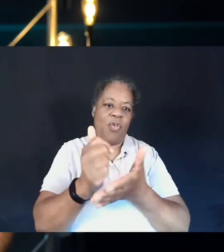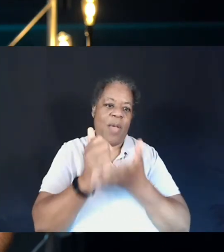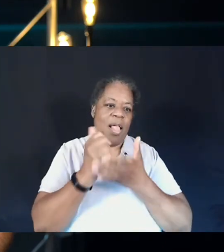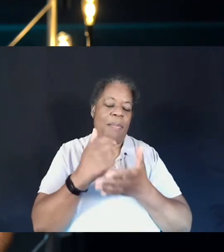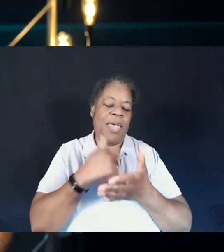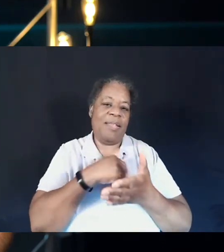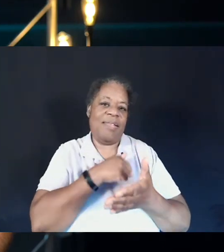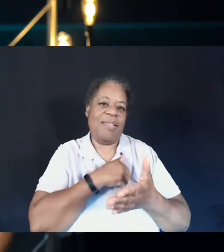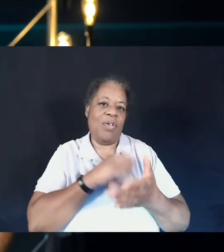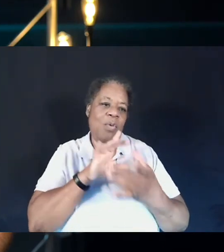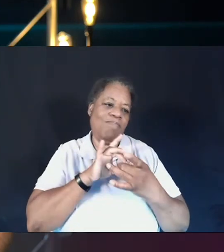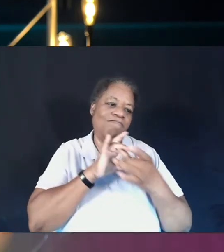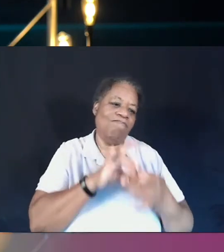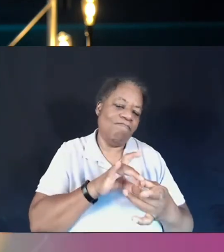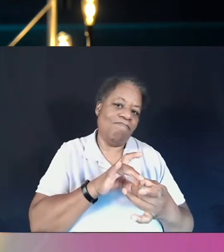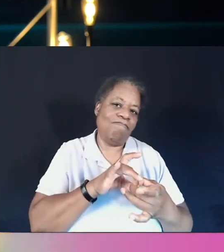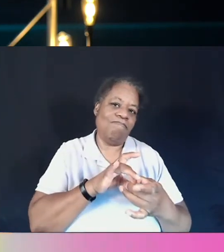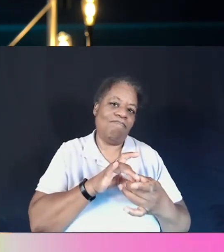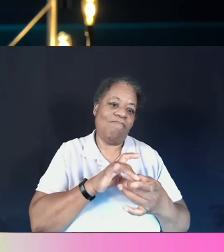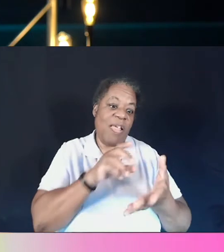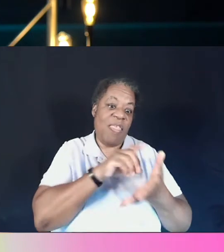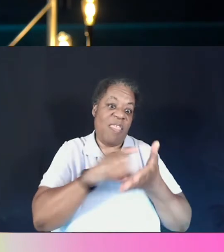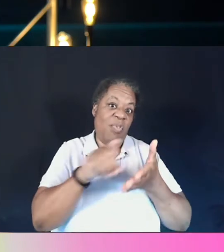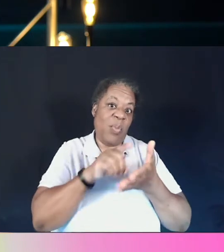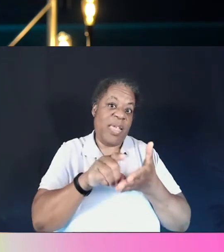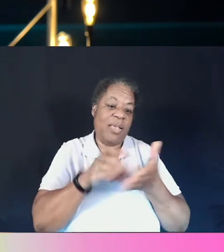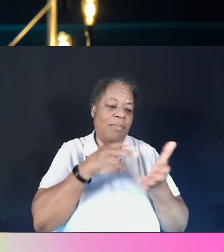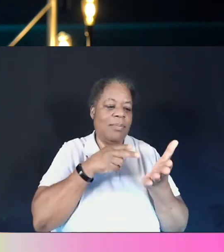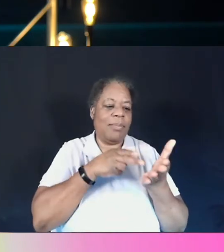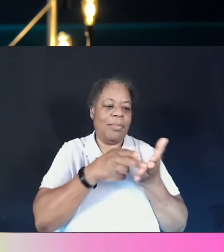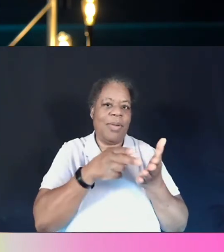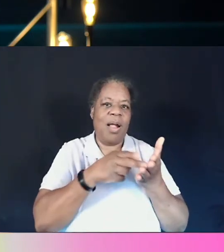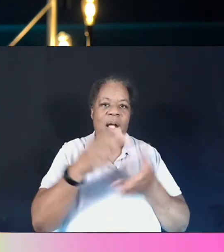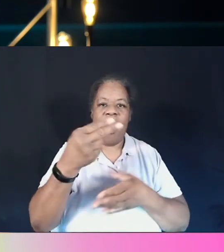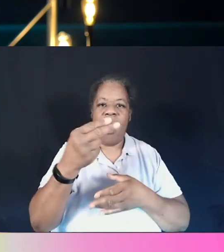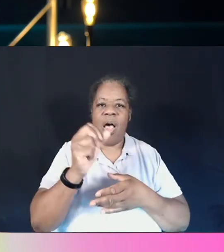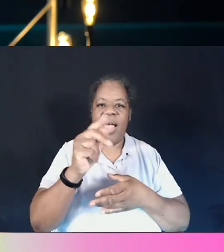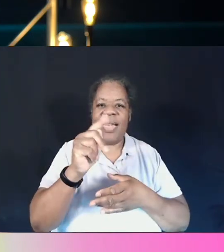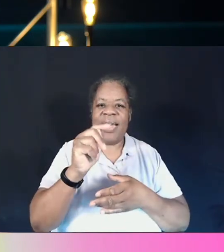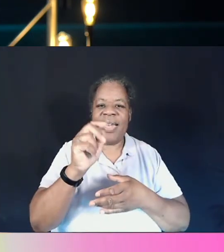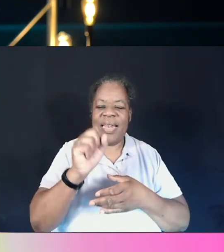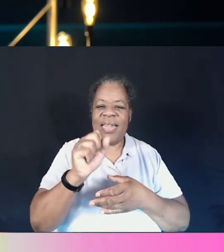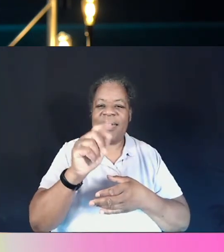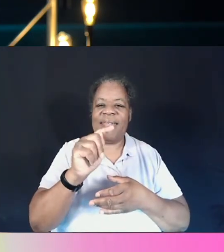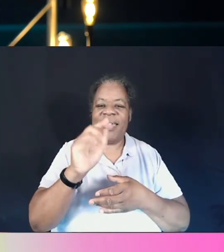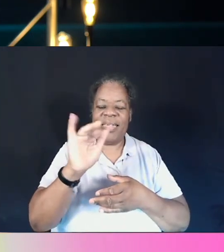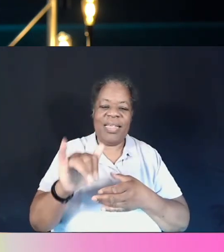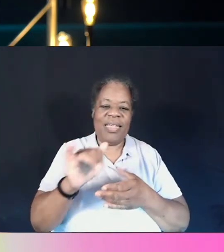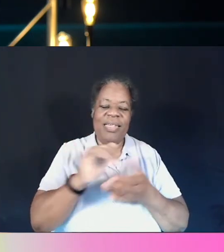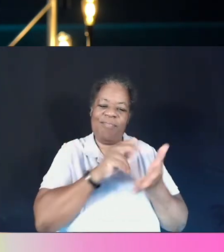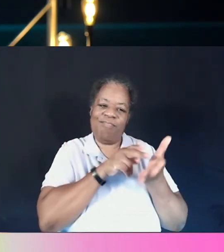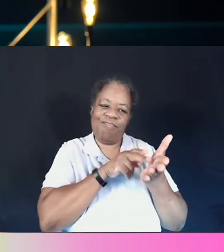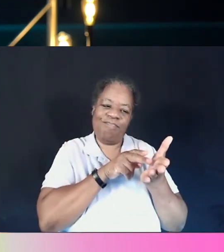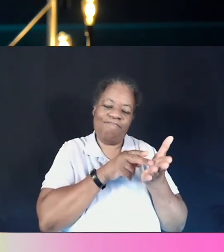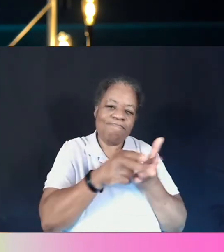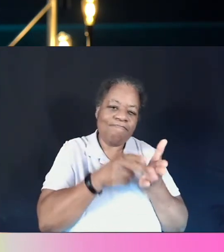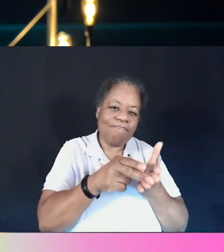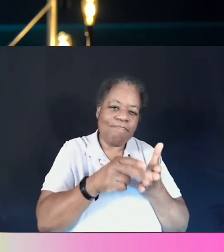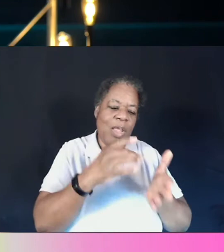week, we start with honesty. The first step towards health and a heart centered on Jesus is